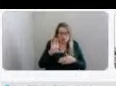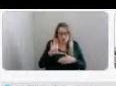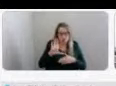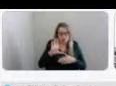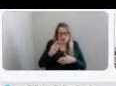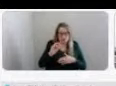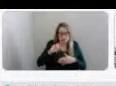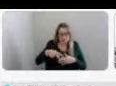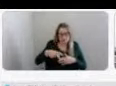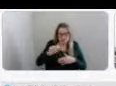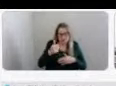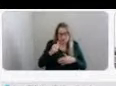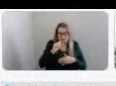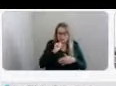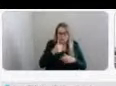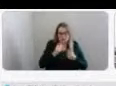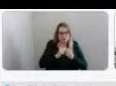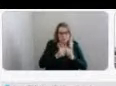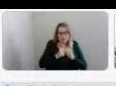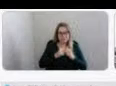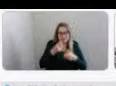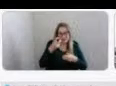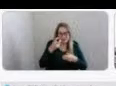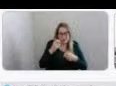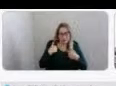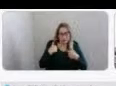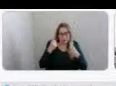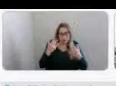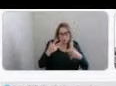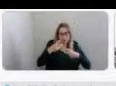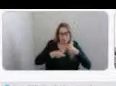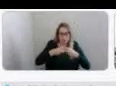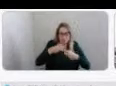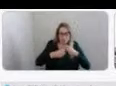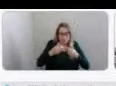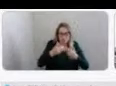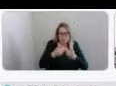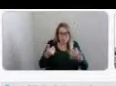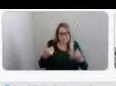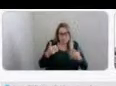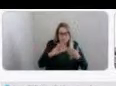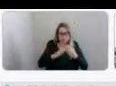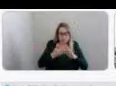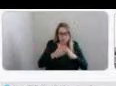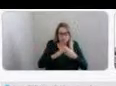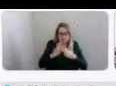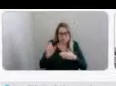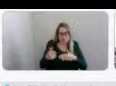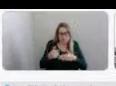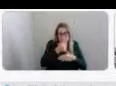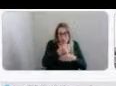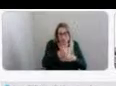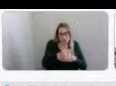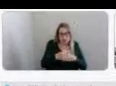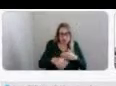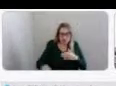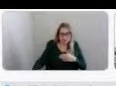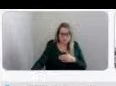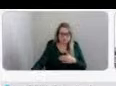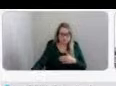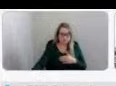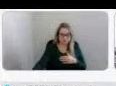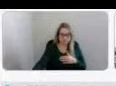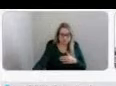10 is uncompetitive and problematic the map divides our greater community up by placing a line right at our southern